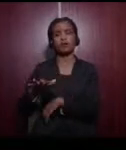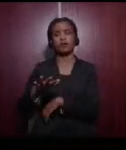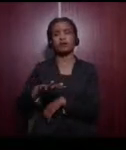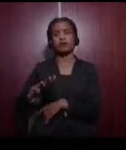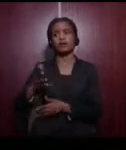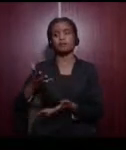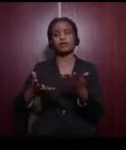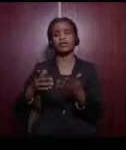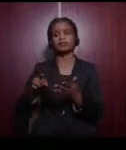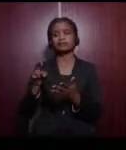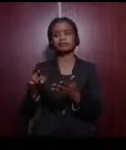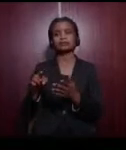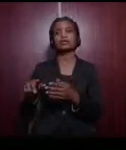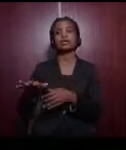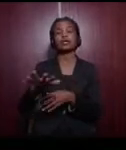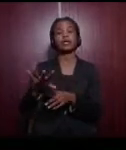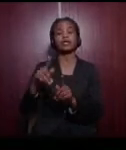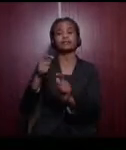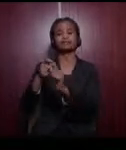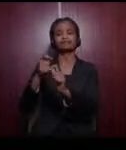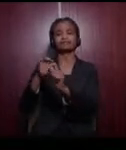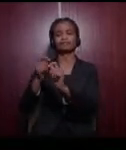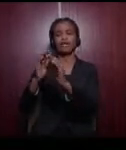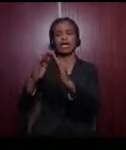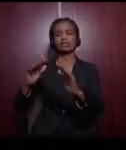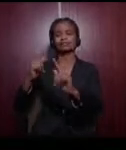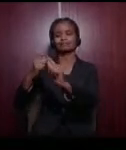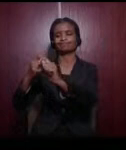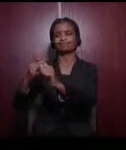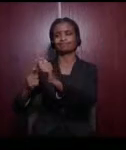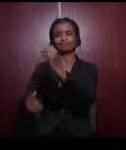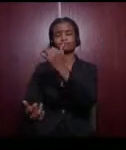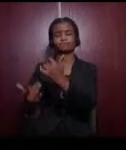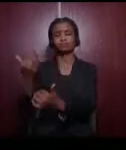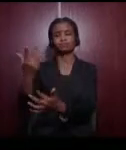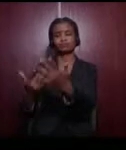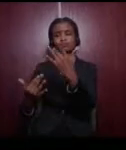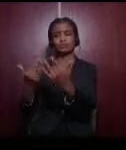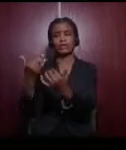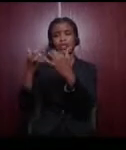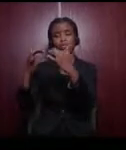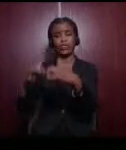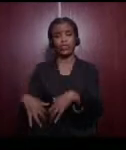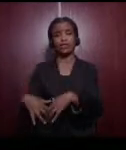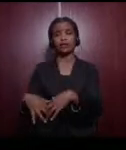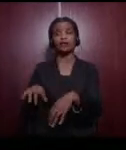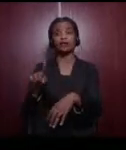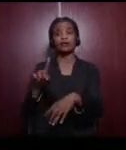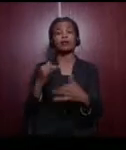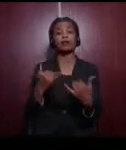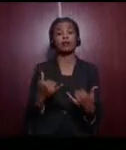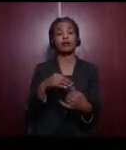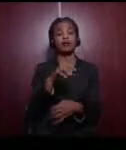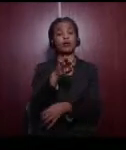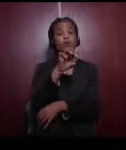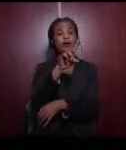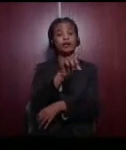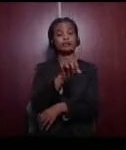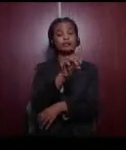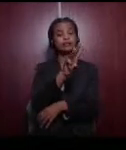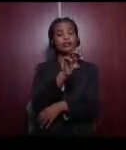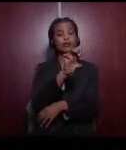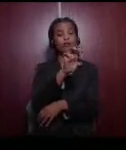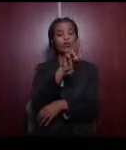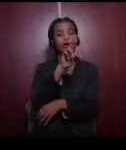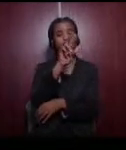disaster mekhukhu chain. So the problem is our ward councillor o tlile kore ba